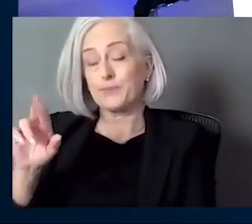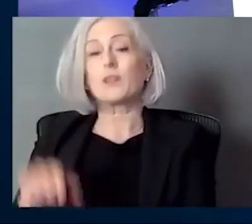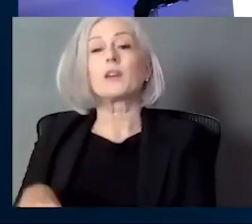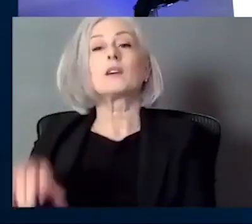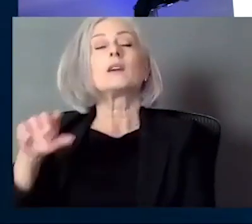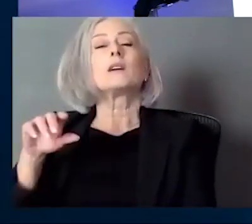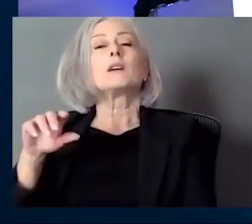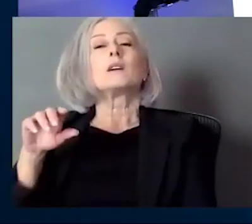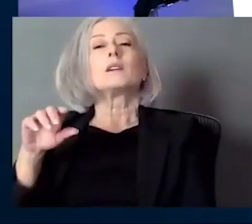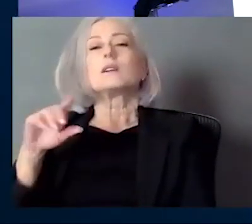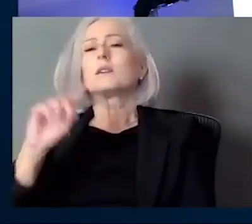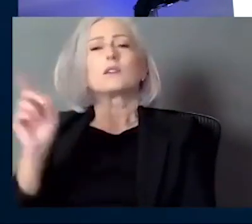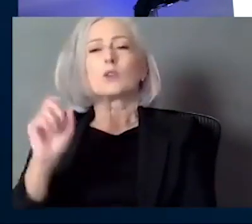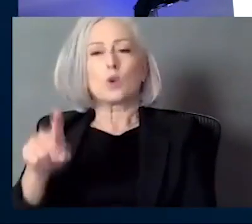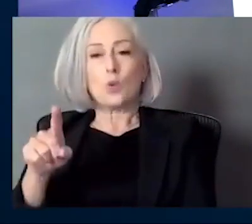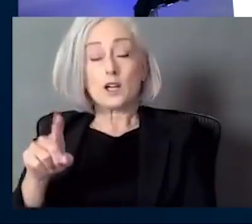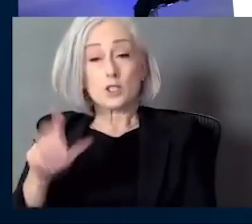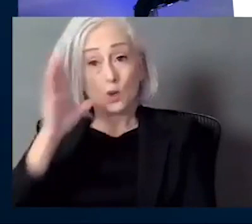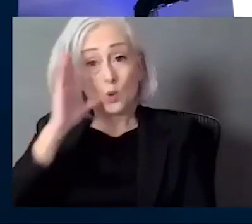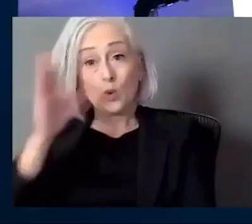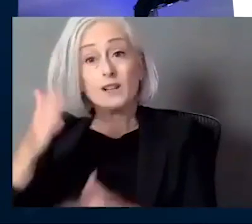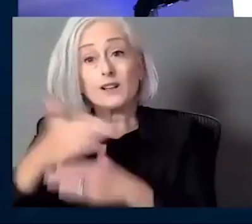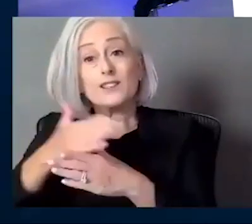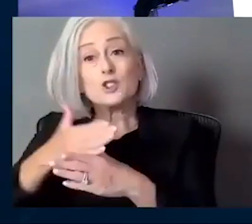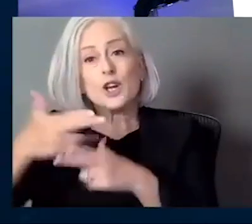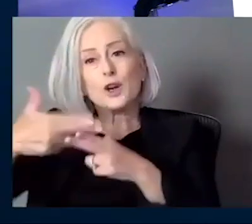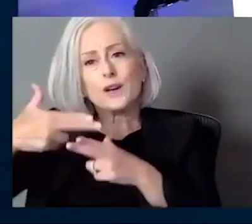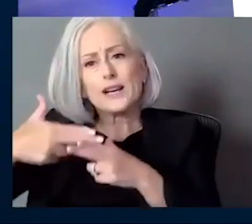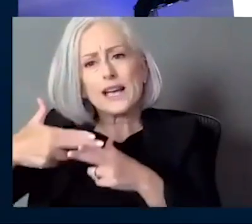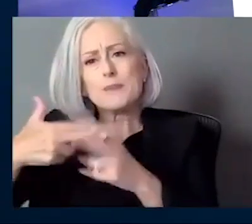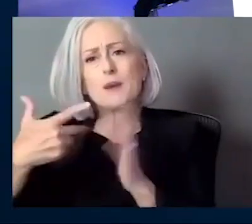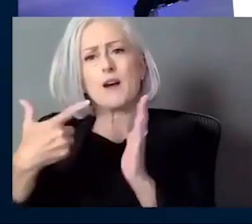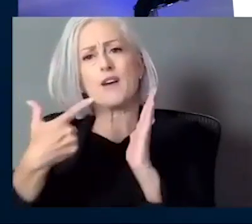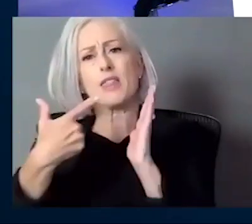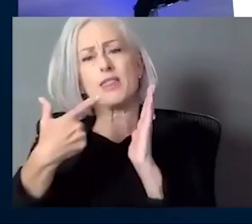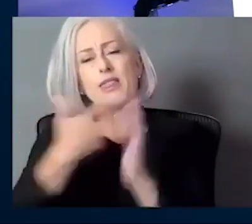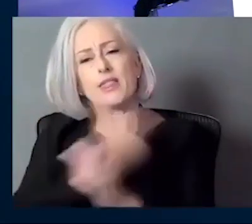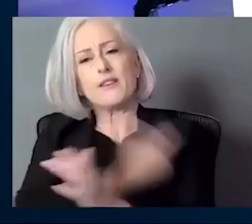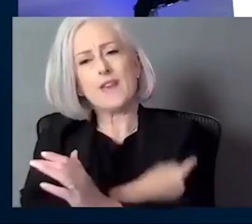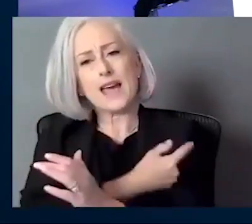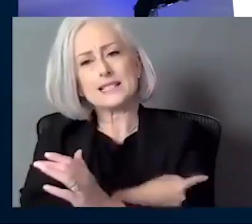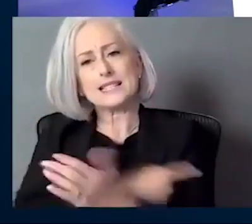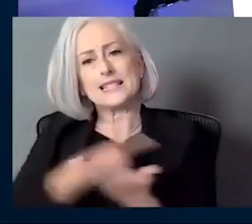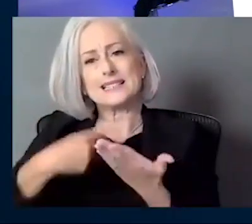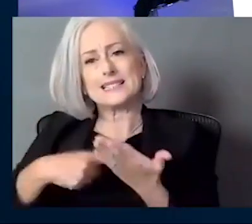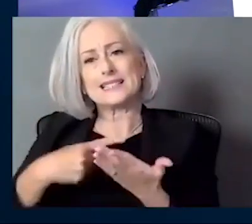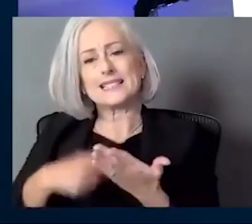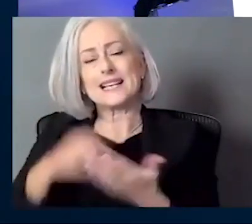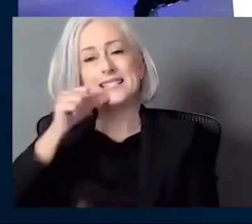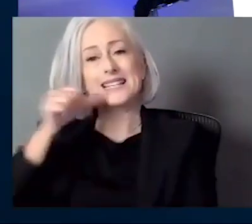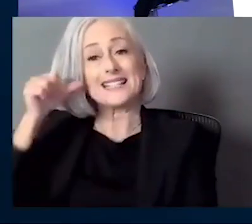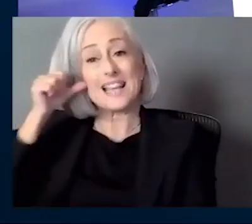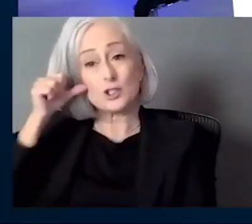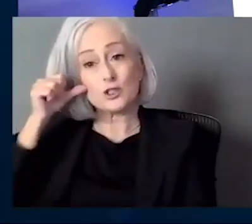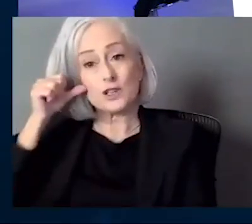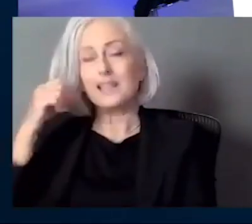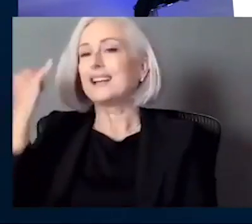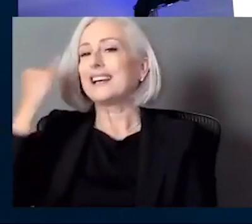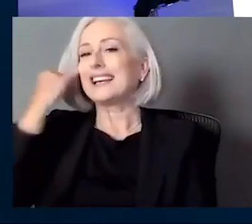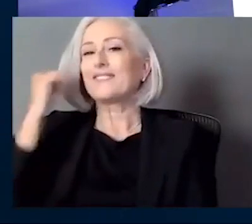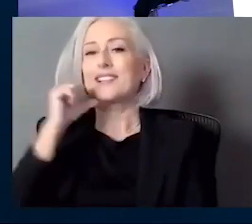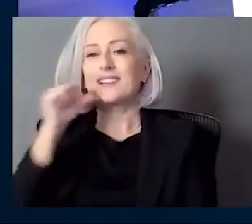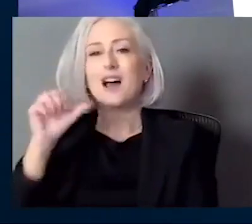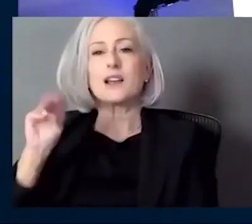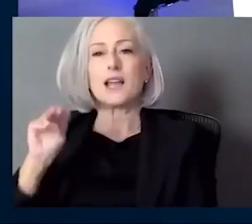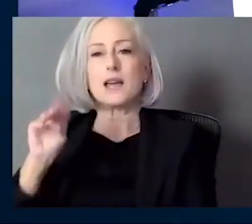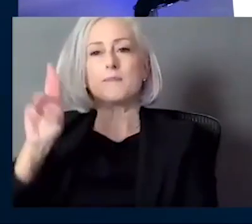you share with me the name of the vaccine you talked about yesterday, and if it's not mRNA and